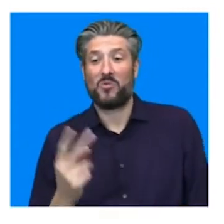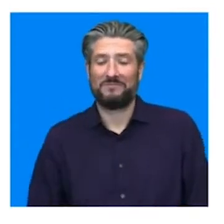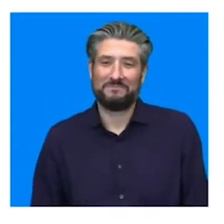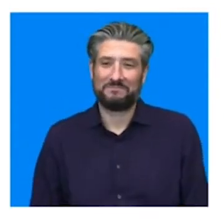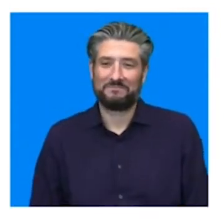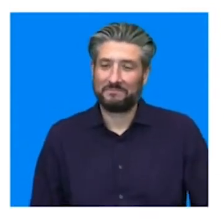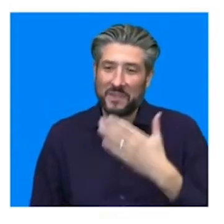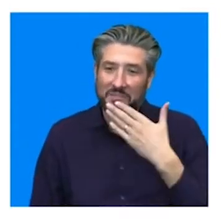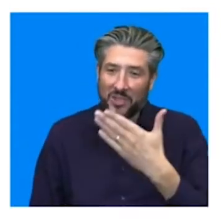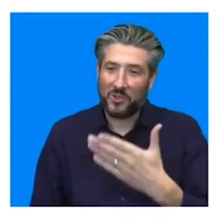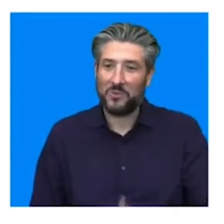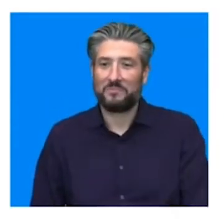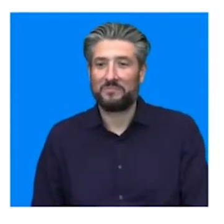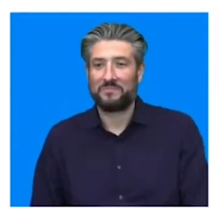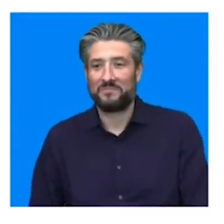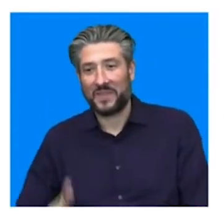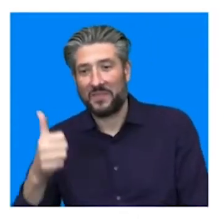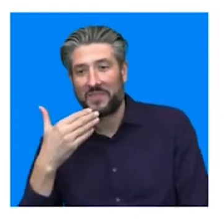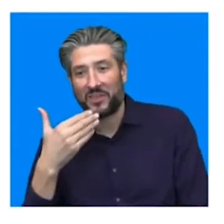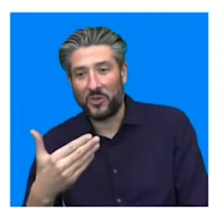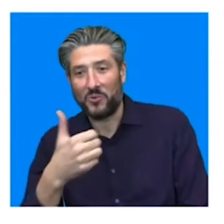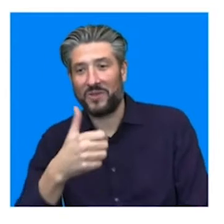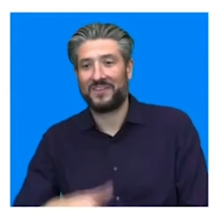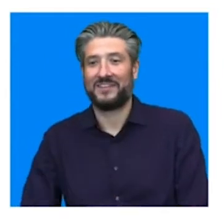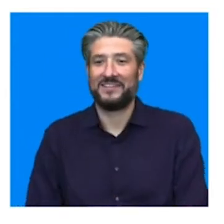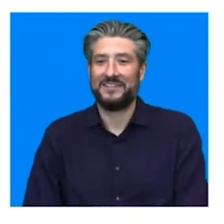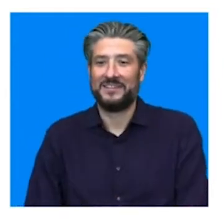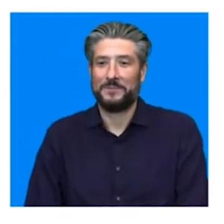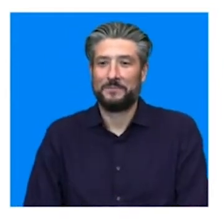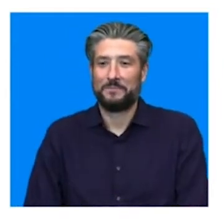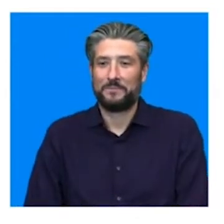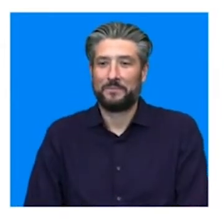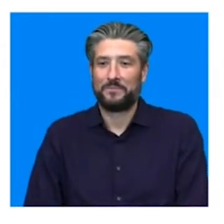great talking to you. Thanks, Alex. Good to see you again.